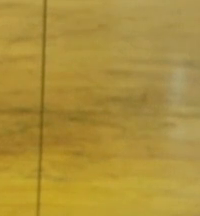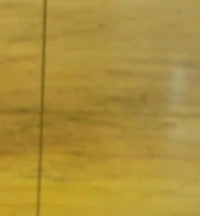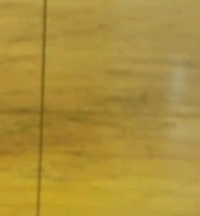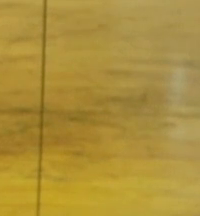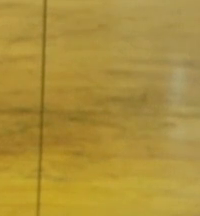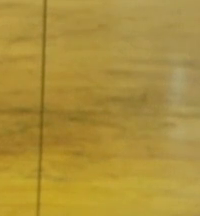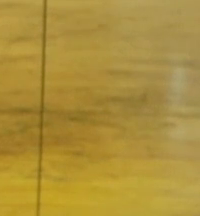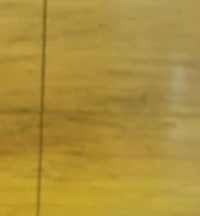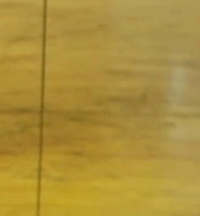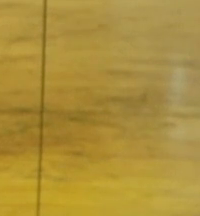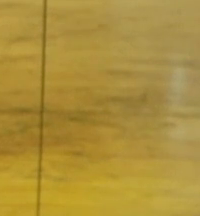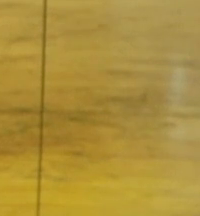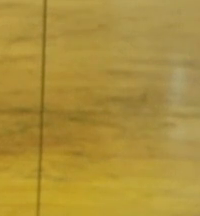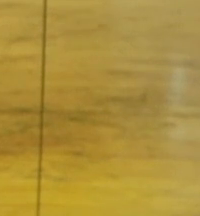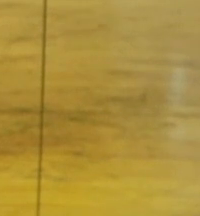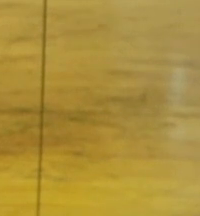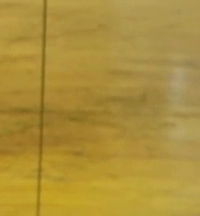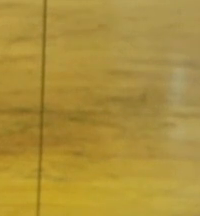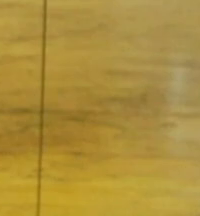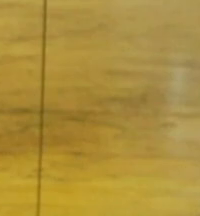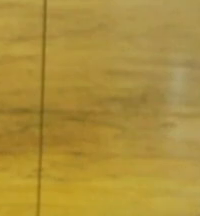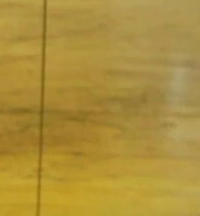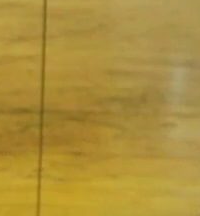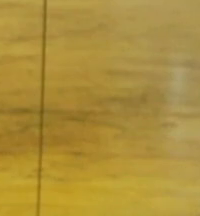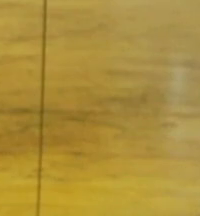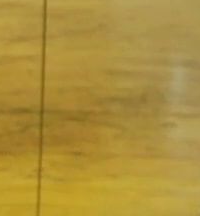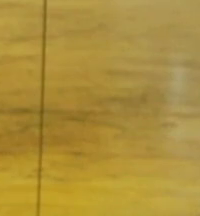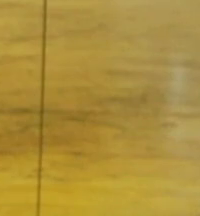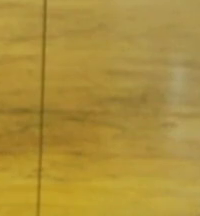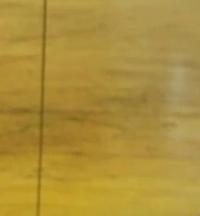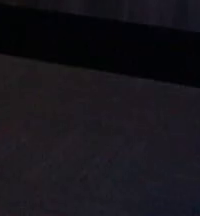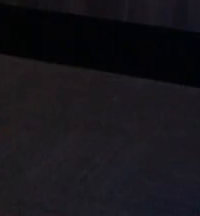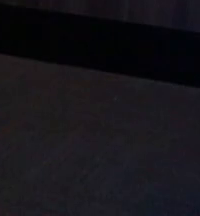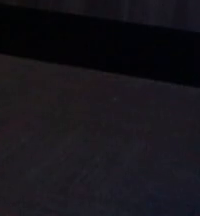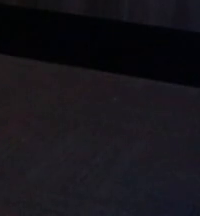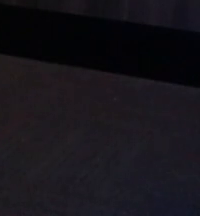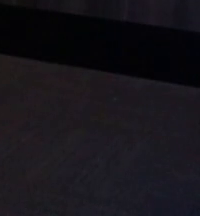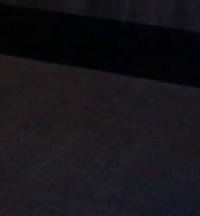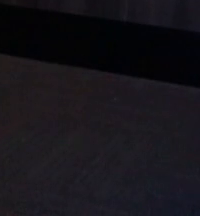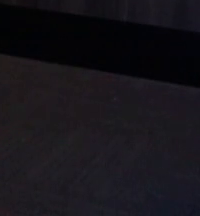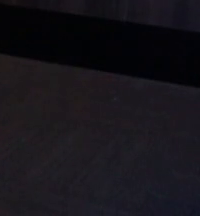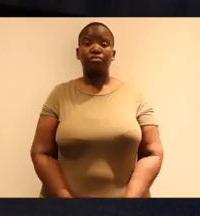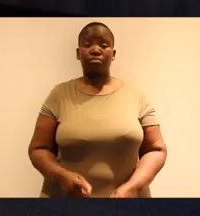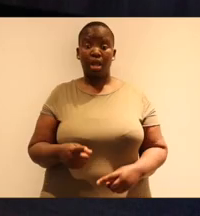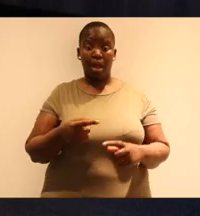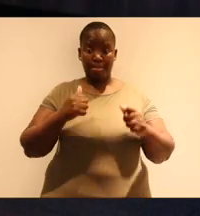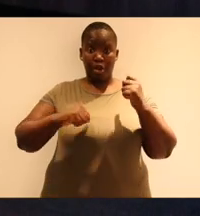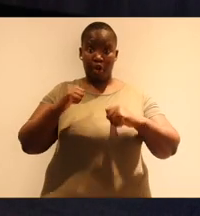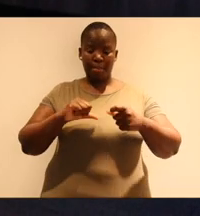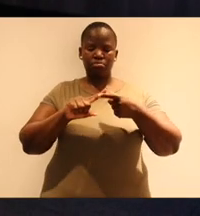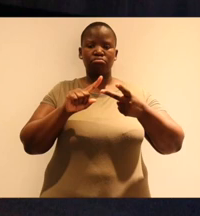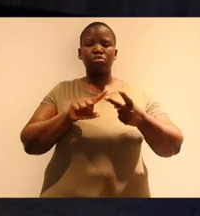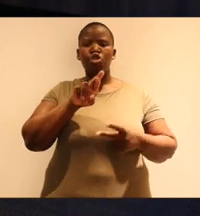young South African people, to inclusive art. Aside from performances and